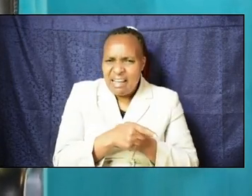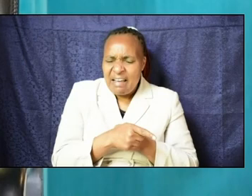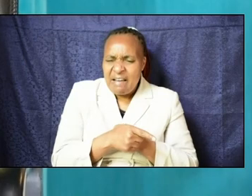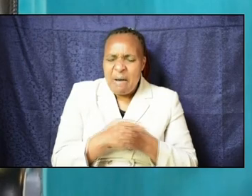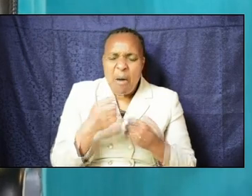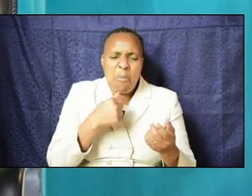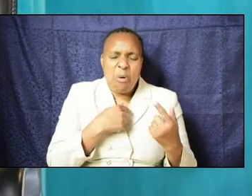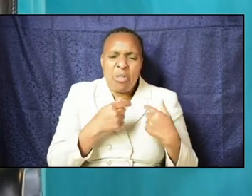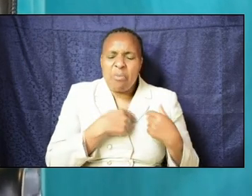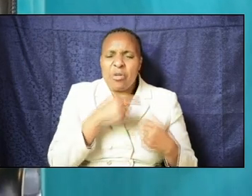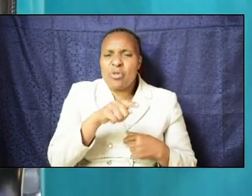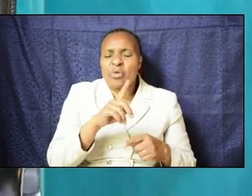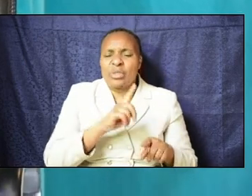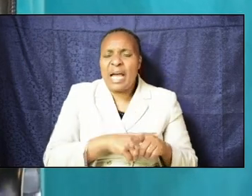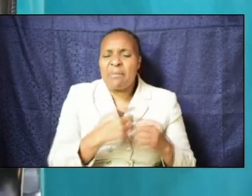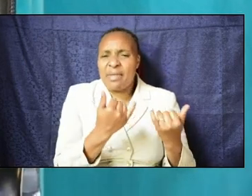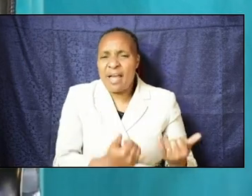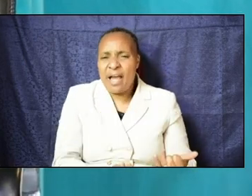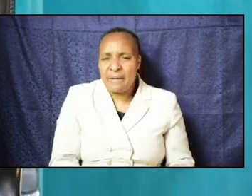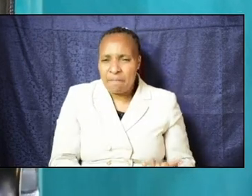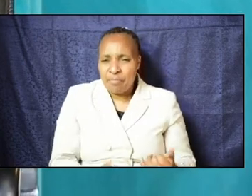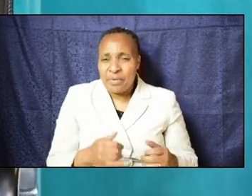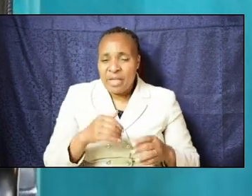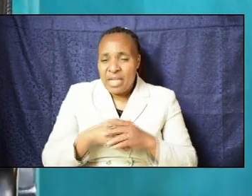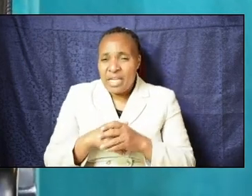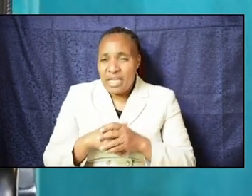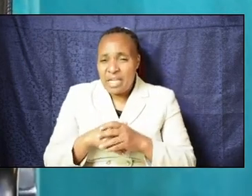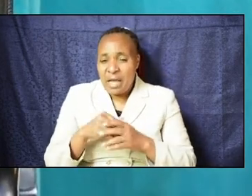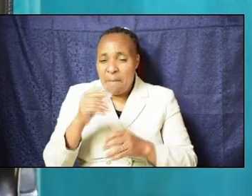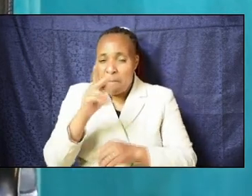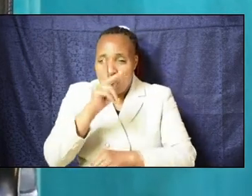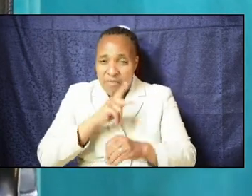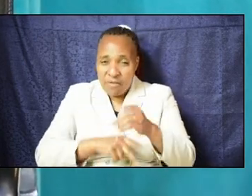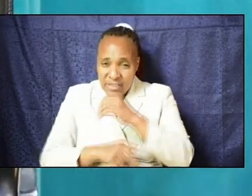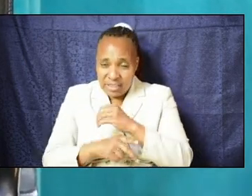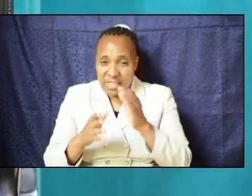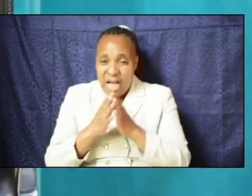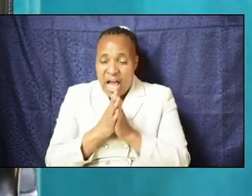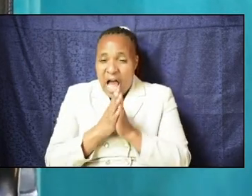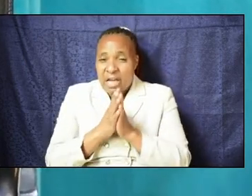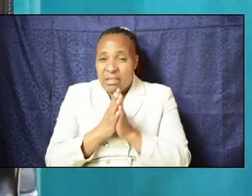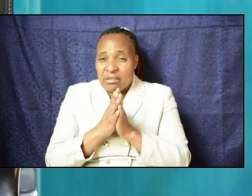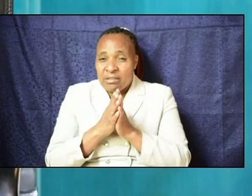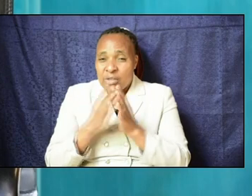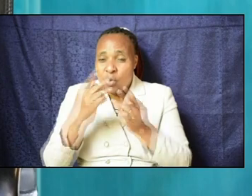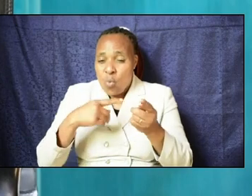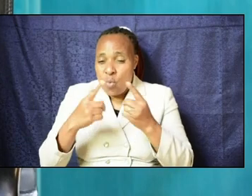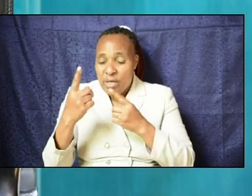that would not bother you when you are younger. There's a quote in Patriarchs and Prophets, page chapter